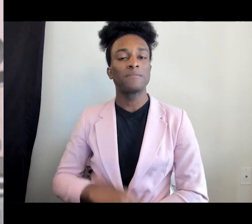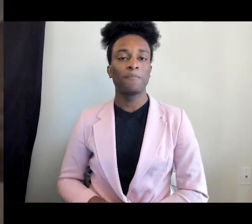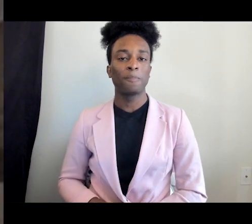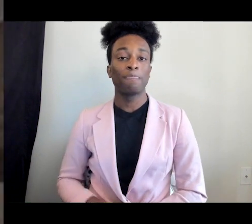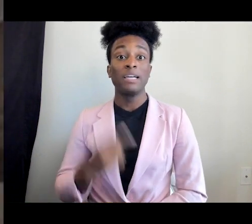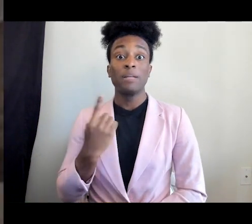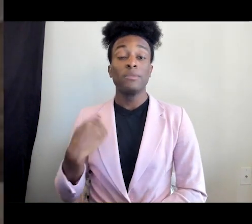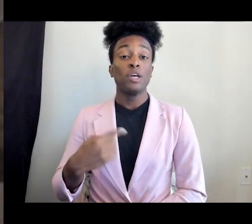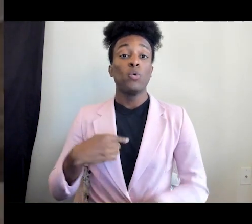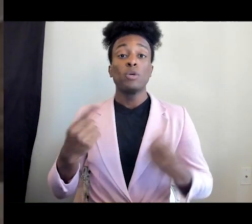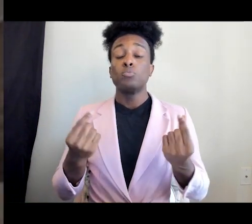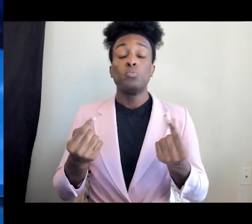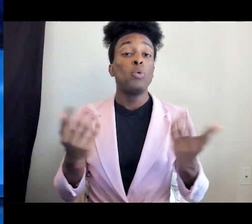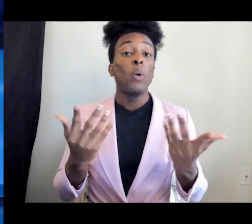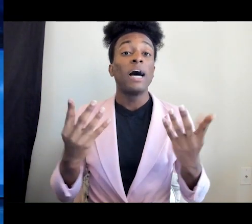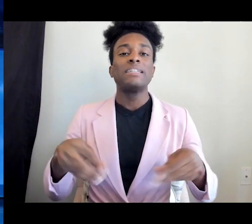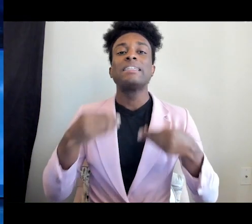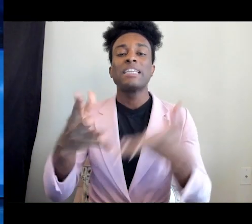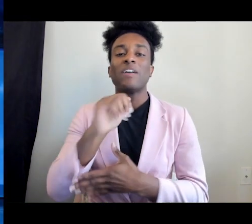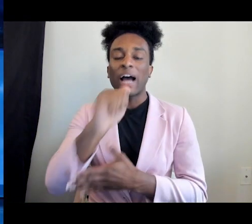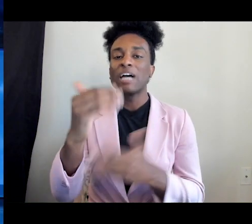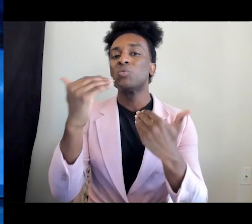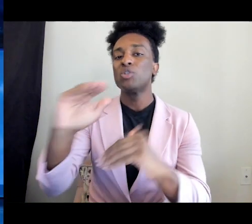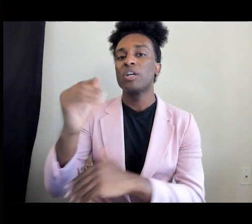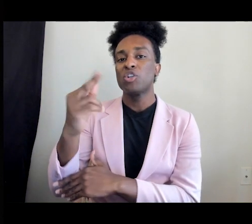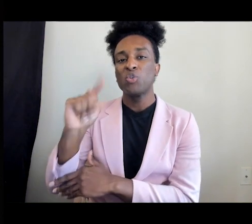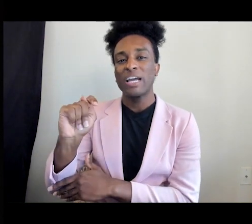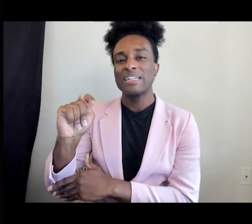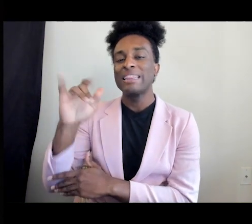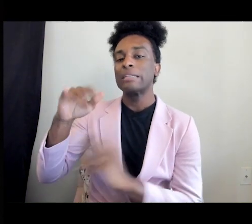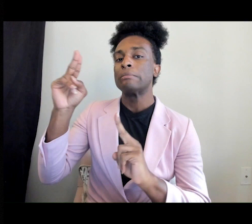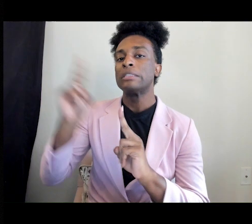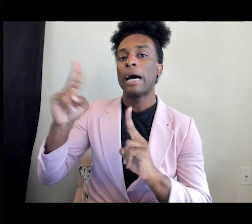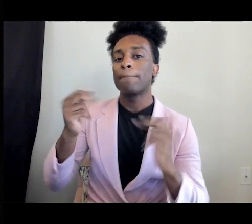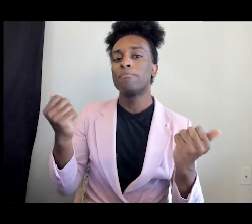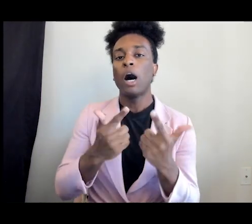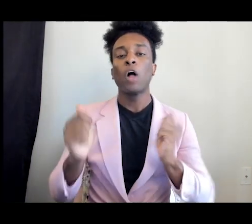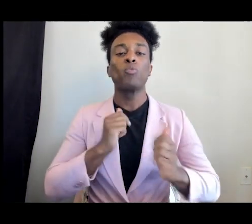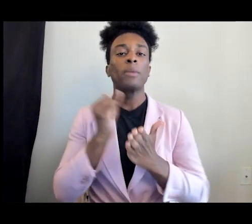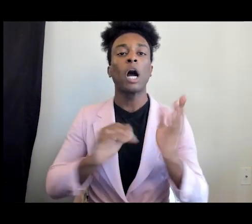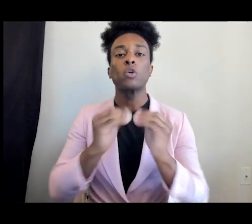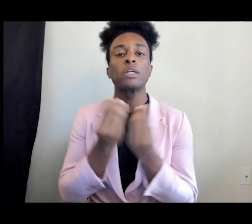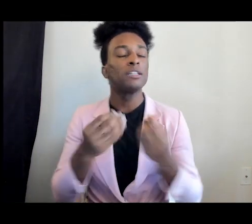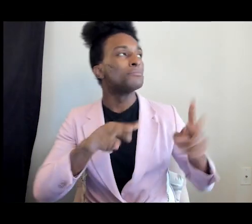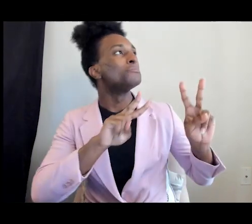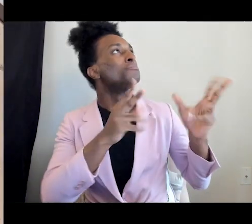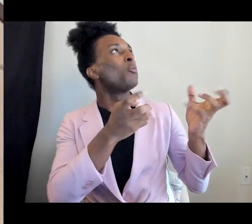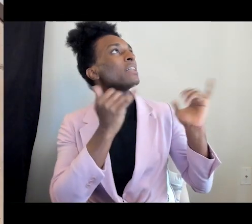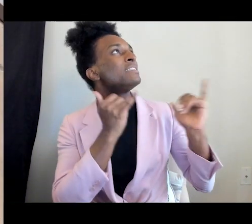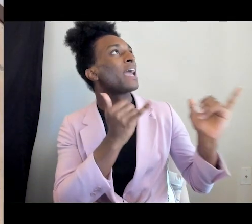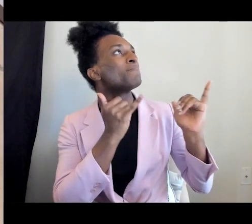it gives unrestricted grants. That's the gold standard of what all performing arts organizations want and